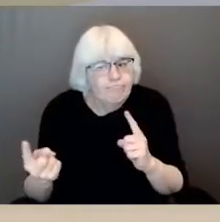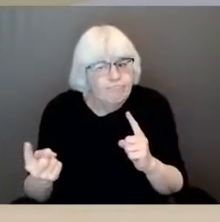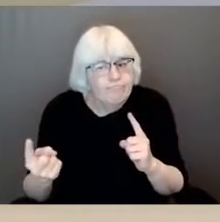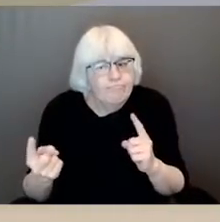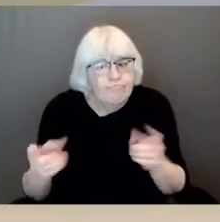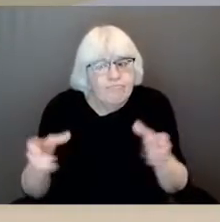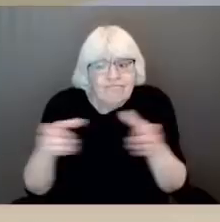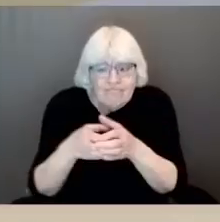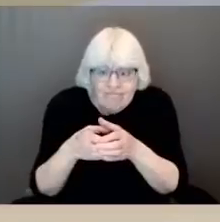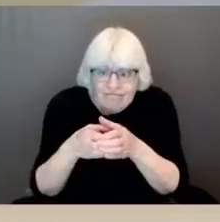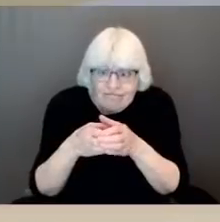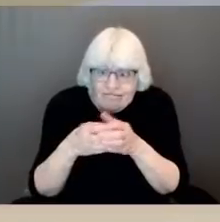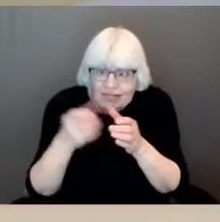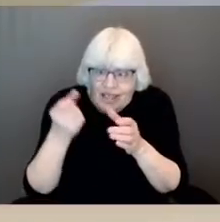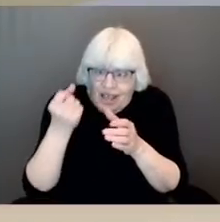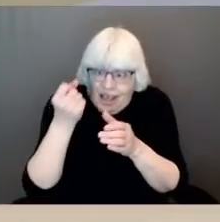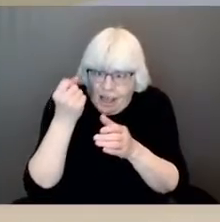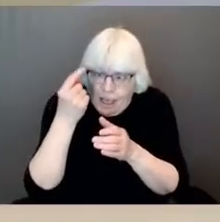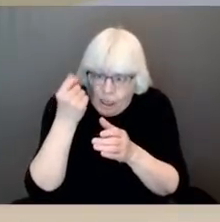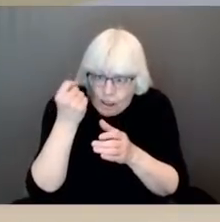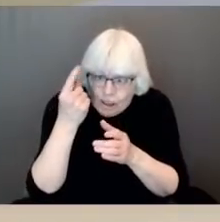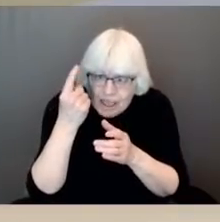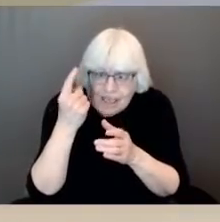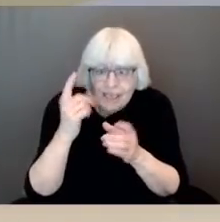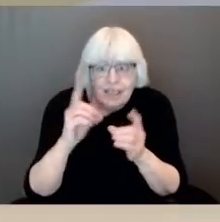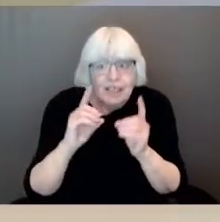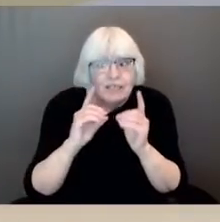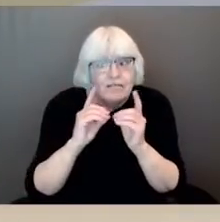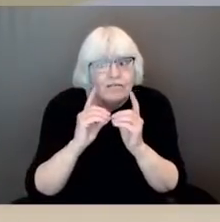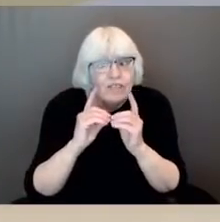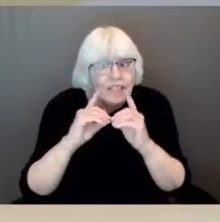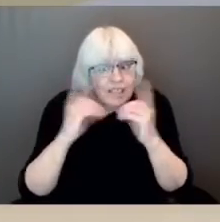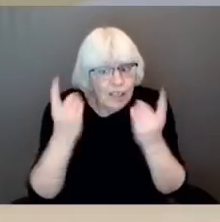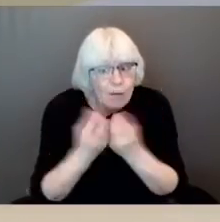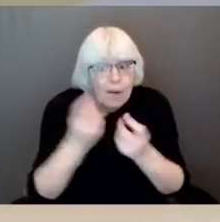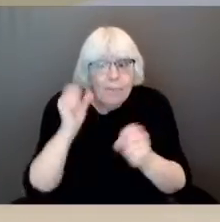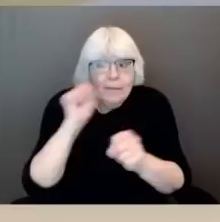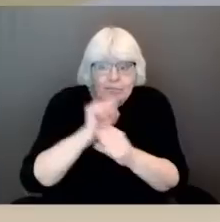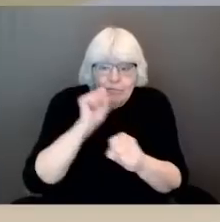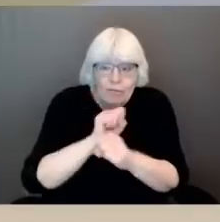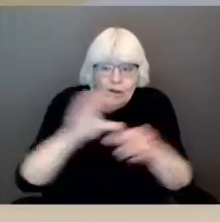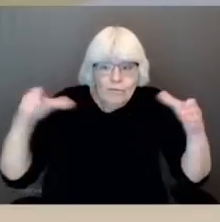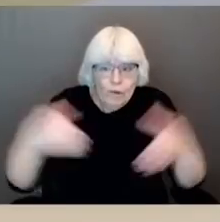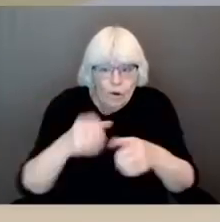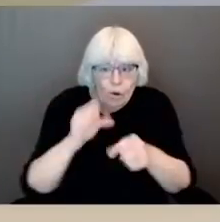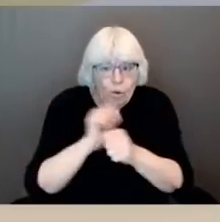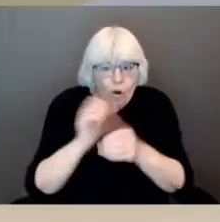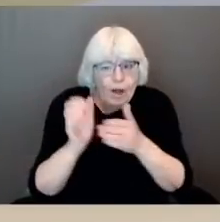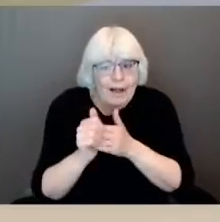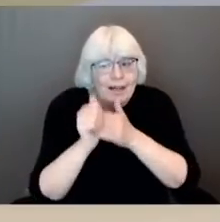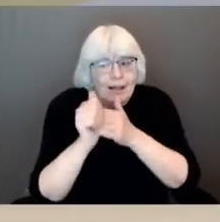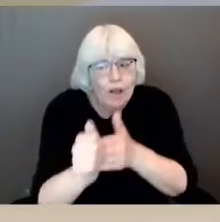interdepartmental working group has been established to lead the policy and operational aspects of the PEI Vax Pass, and I